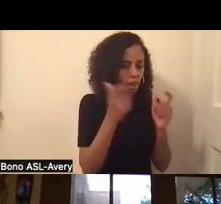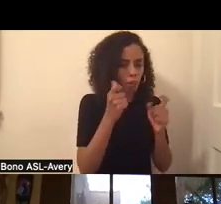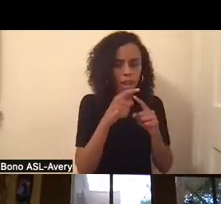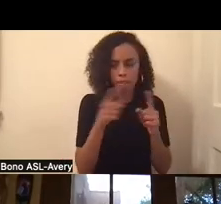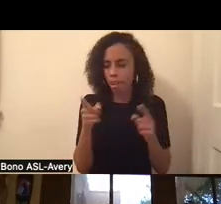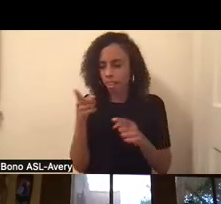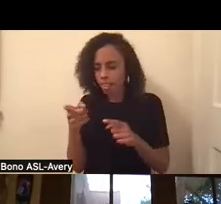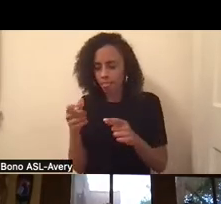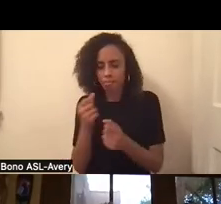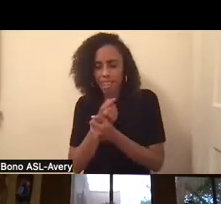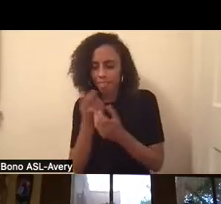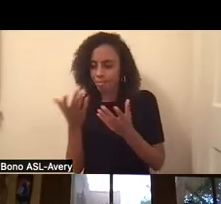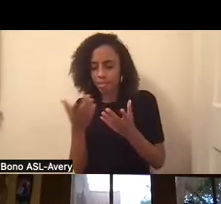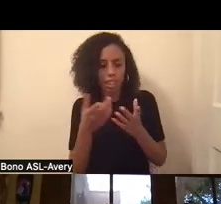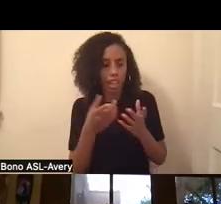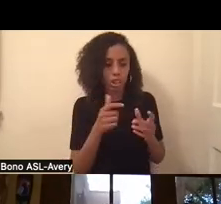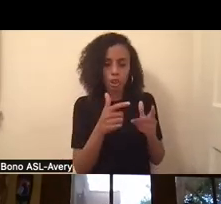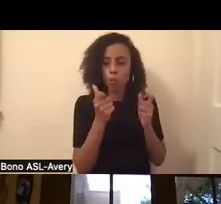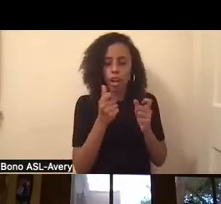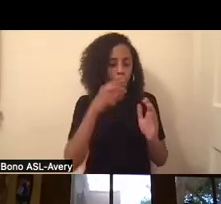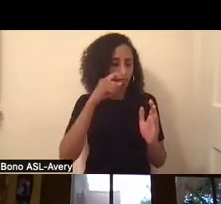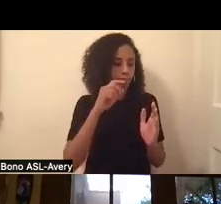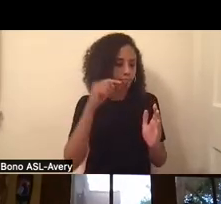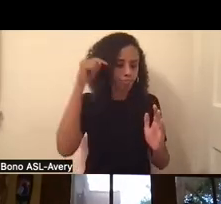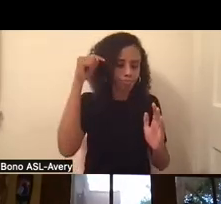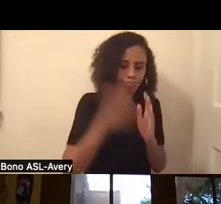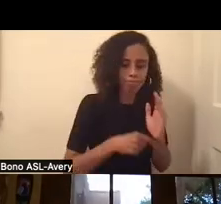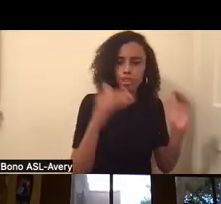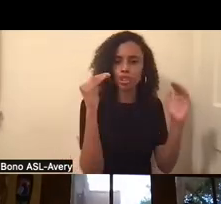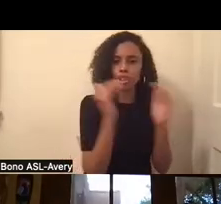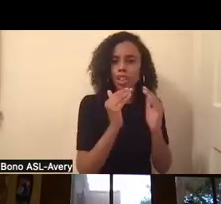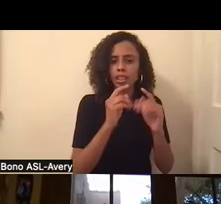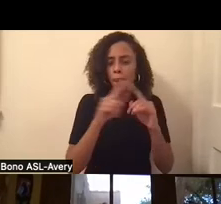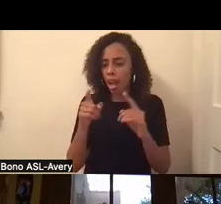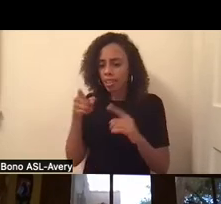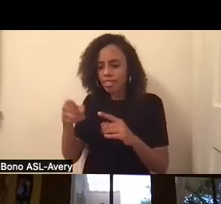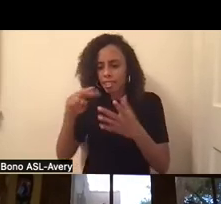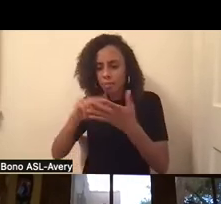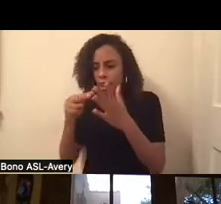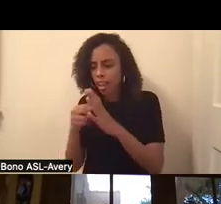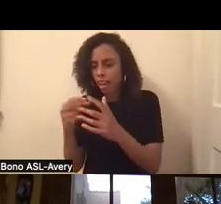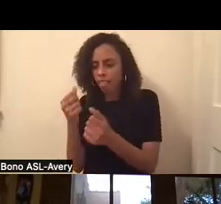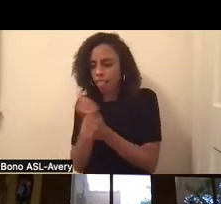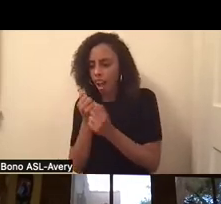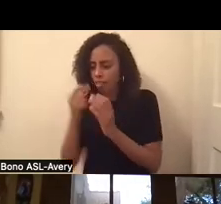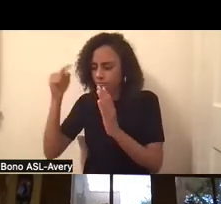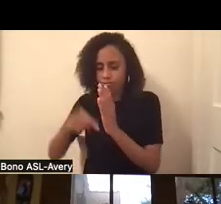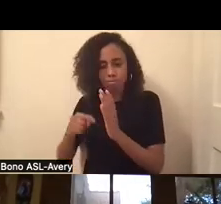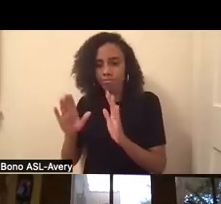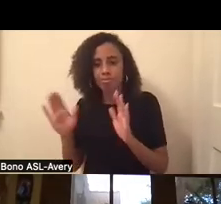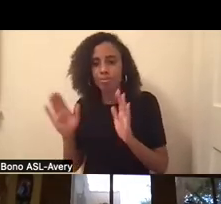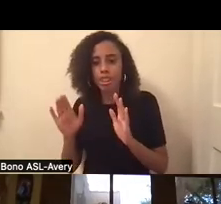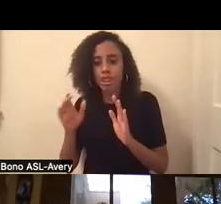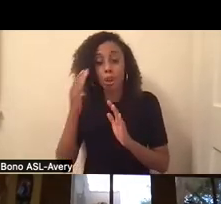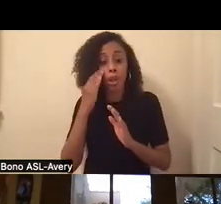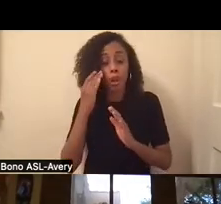into justice more quickly than we're willing to delve into what it means to love. And so we know the positions that